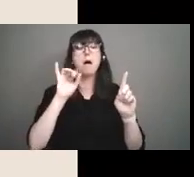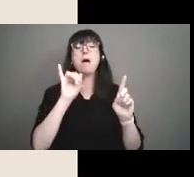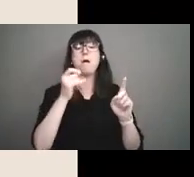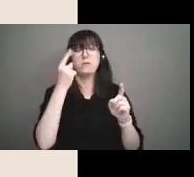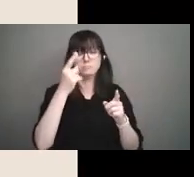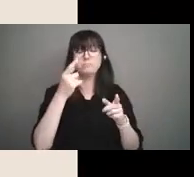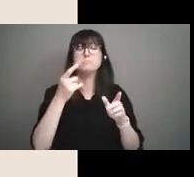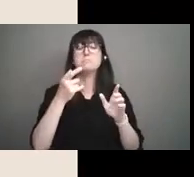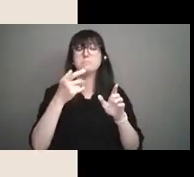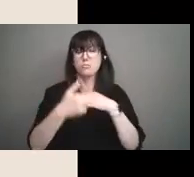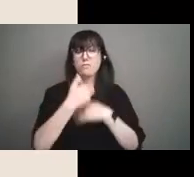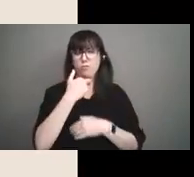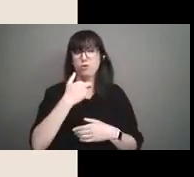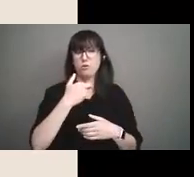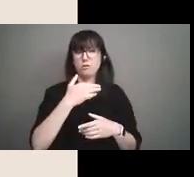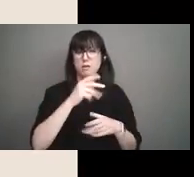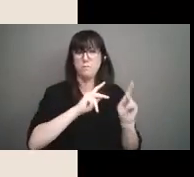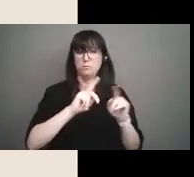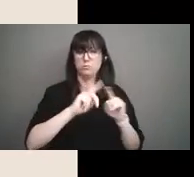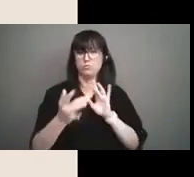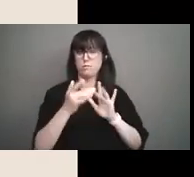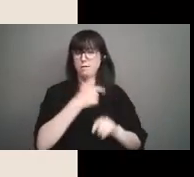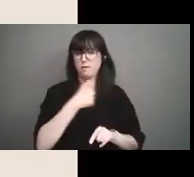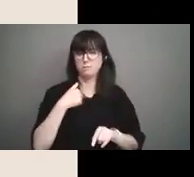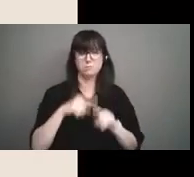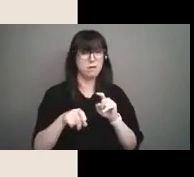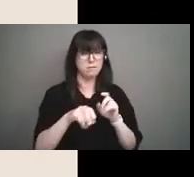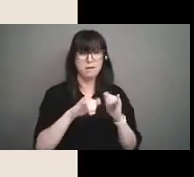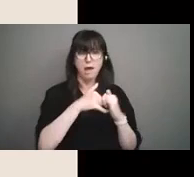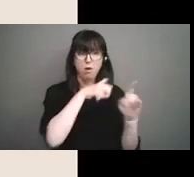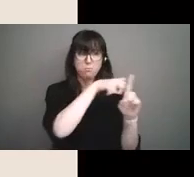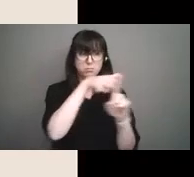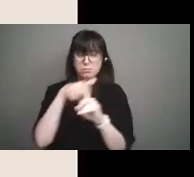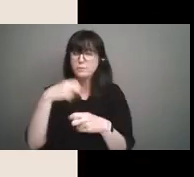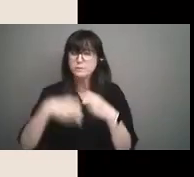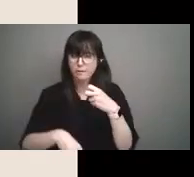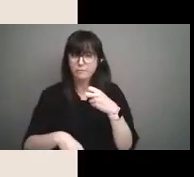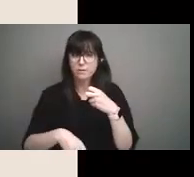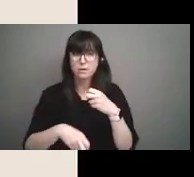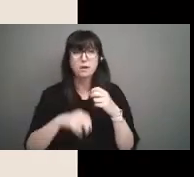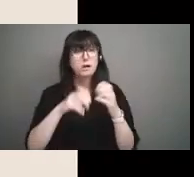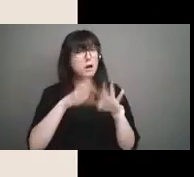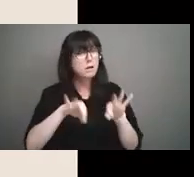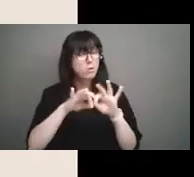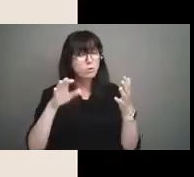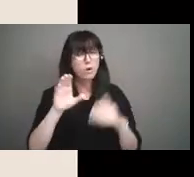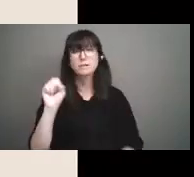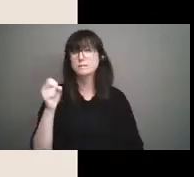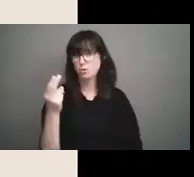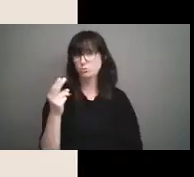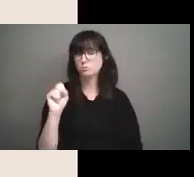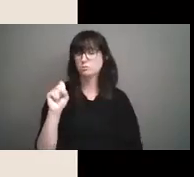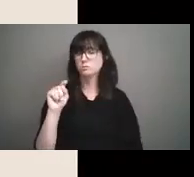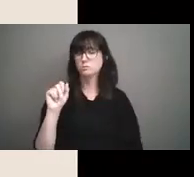us. But it was a tough go to identify these people. But stakeholders were the key there, as I said earlier. They